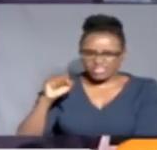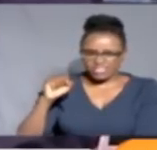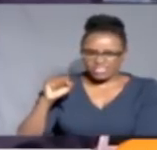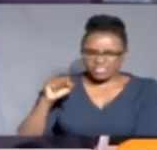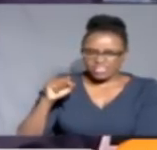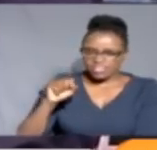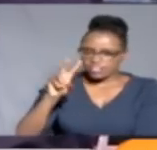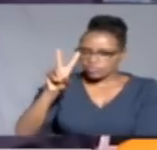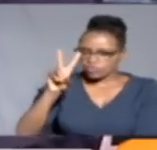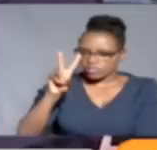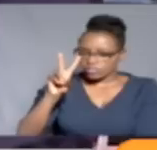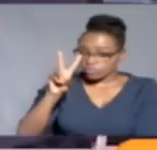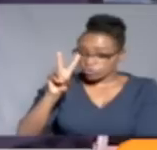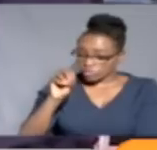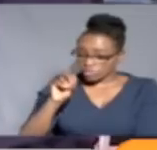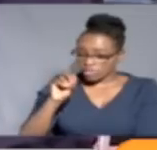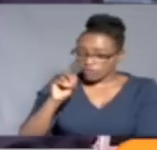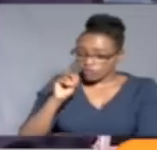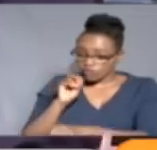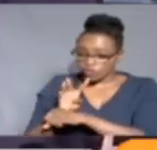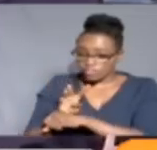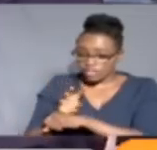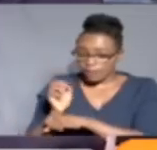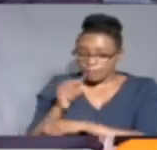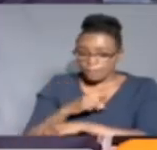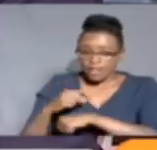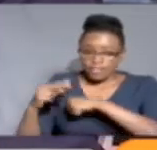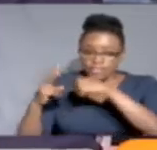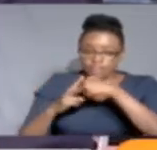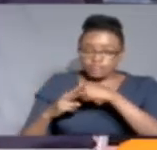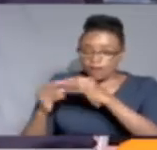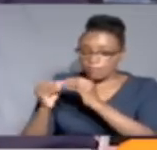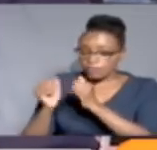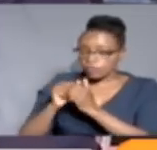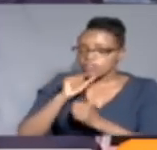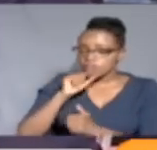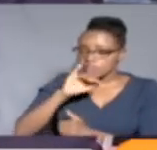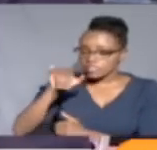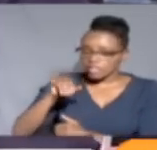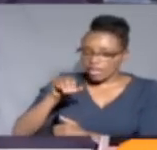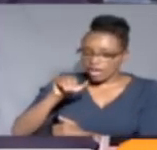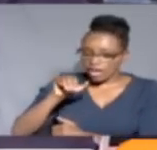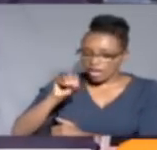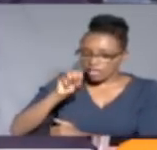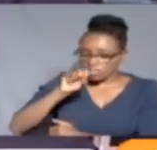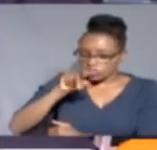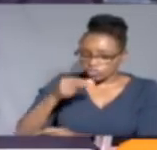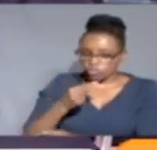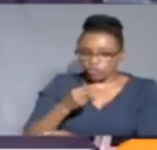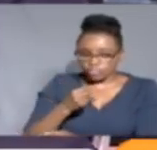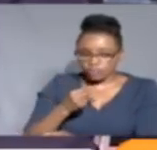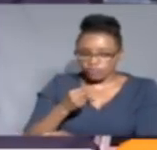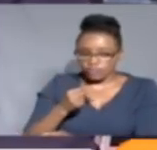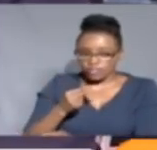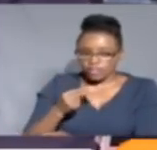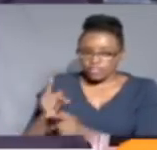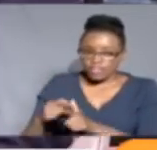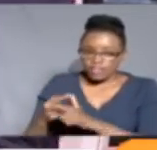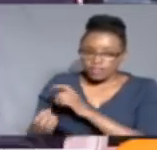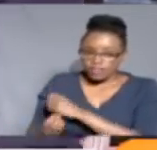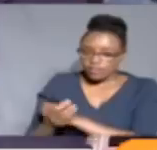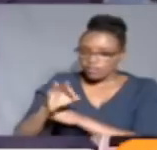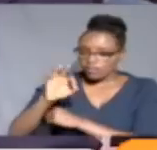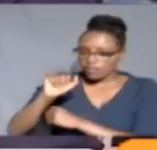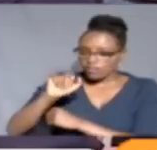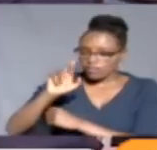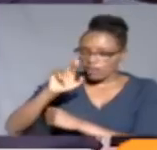Ilikuwa 2014 mwezi wa saba. Then I met Mr. Joseph and he explained for me about and